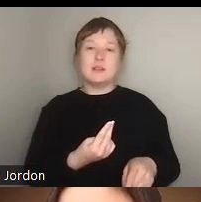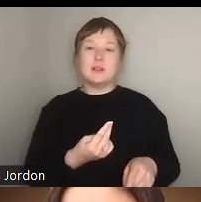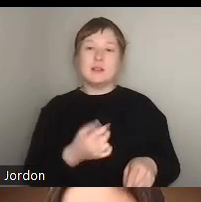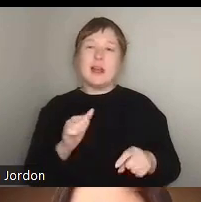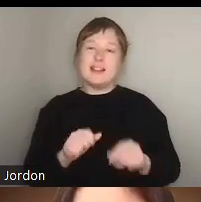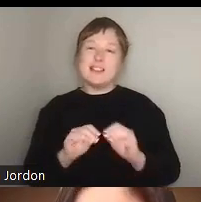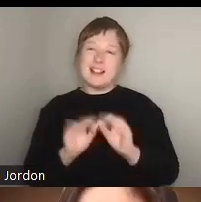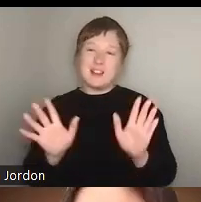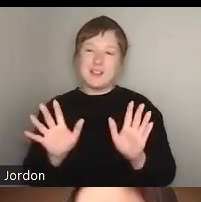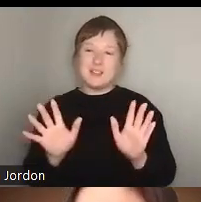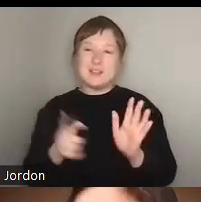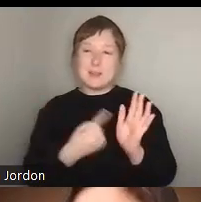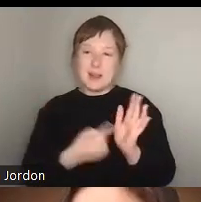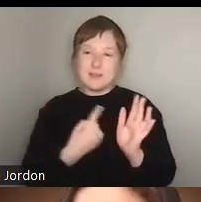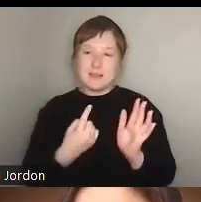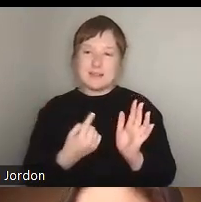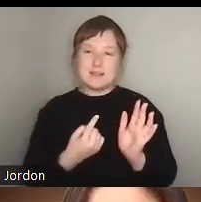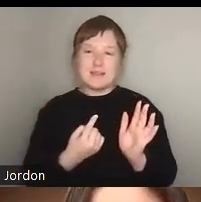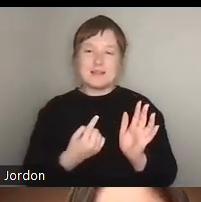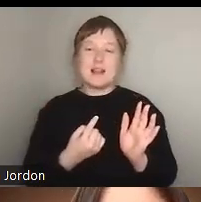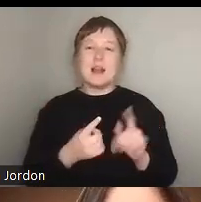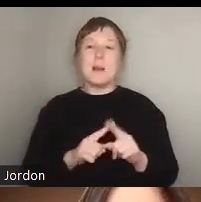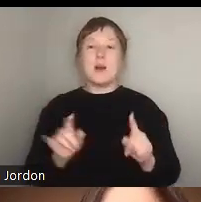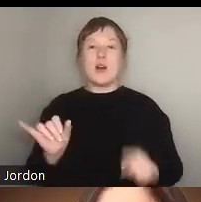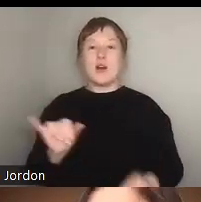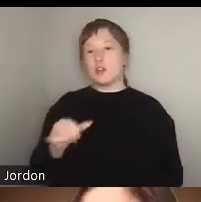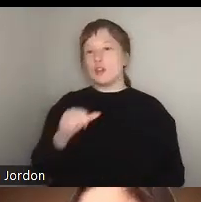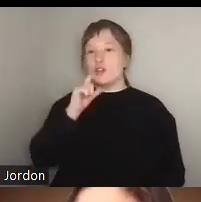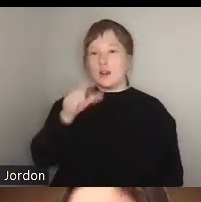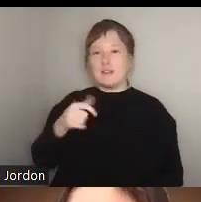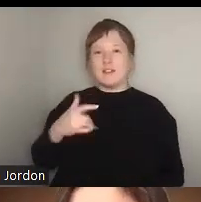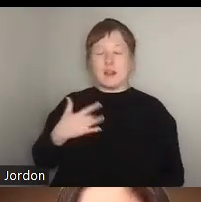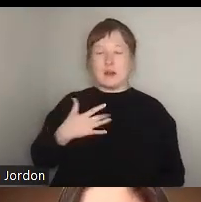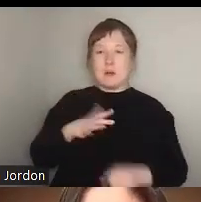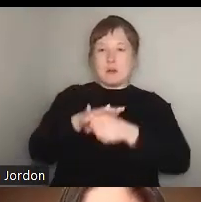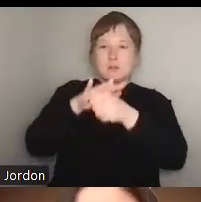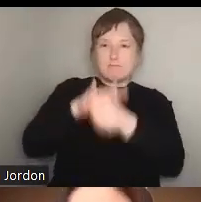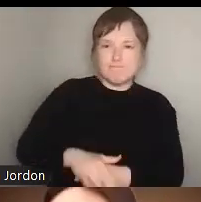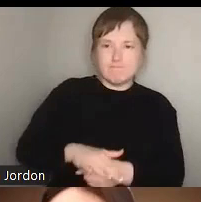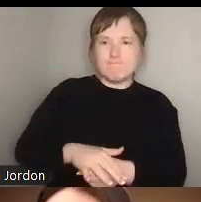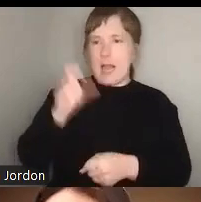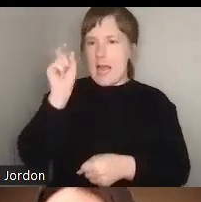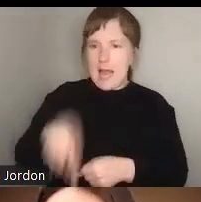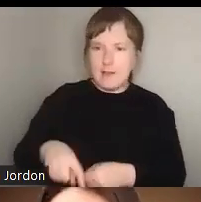tell sometimes. But also the thing is that you shouldn't have to be pressuring somebody into it. You shouldn't be